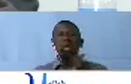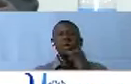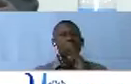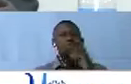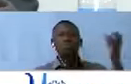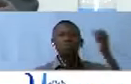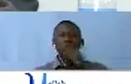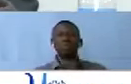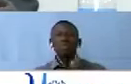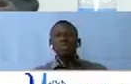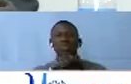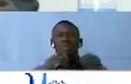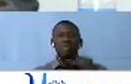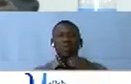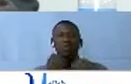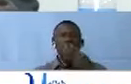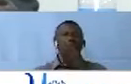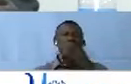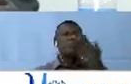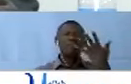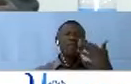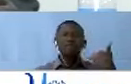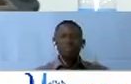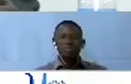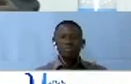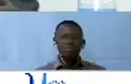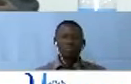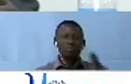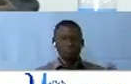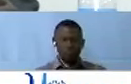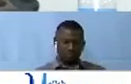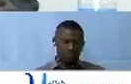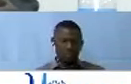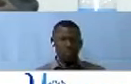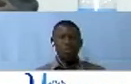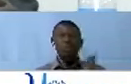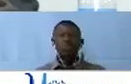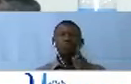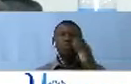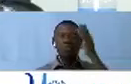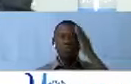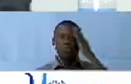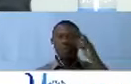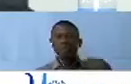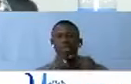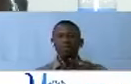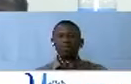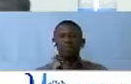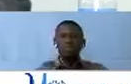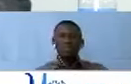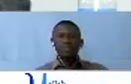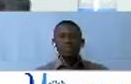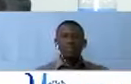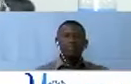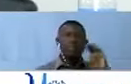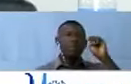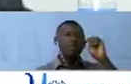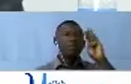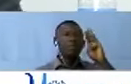know about Chief Ibrahim Amane, and then that would be it.